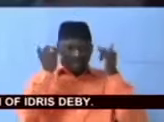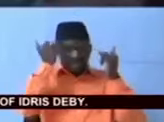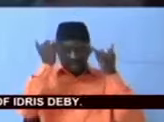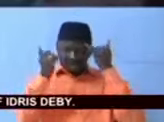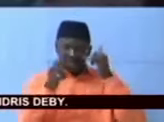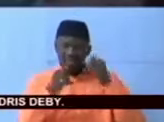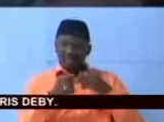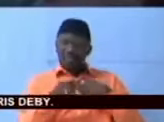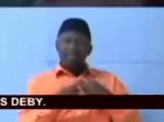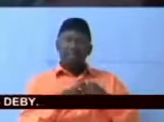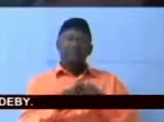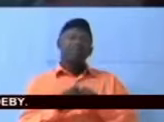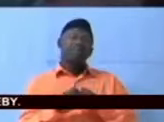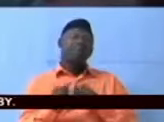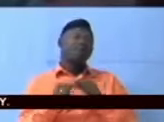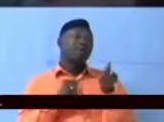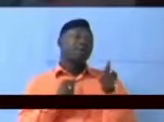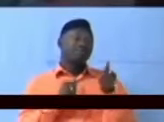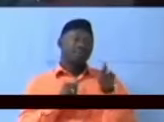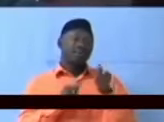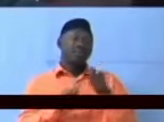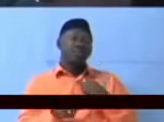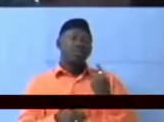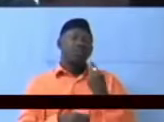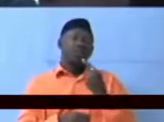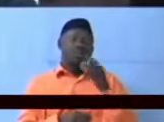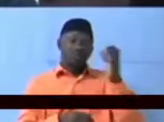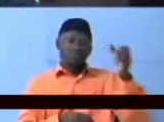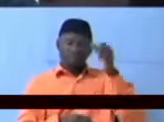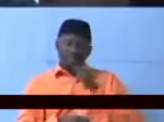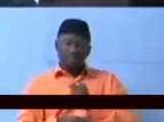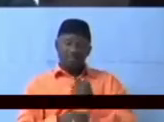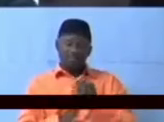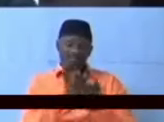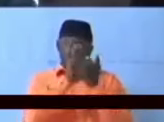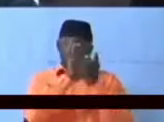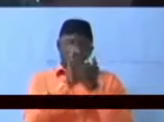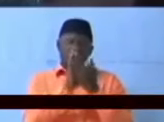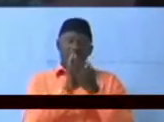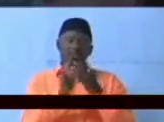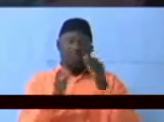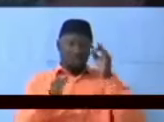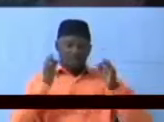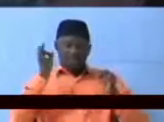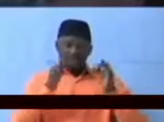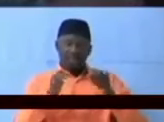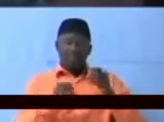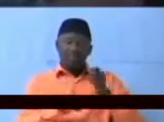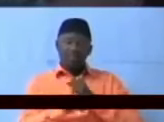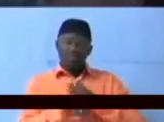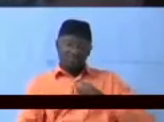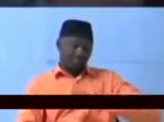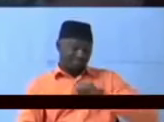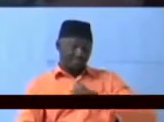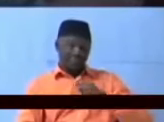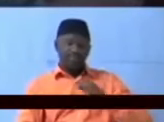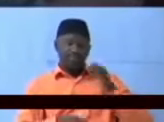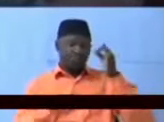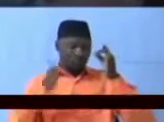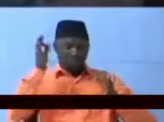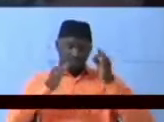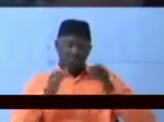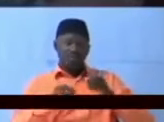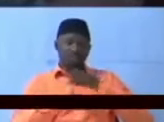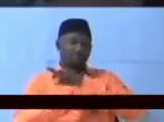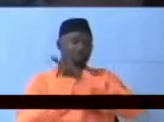gëna dëgël fu moy that you only bring forward a case before a competent court. Way nak fokk ci nga indi atté ci ko ci